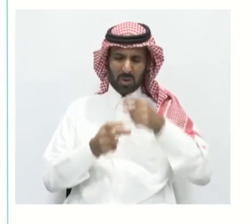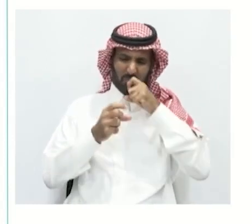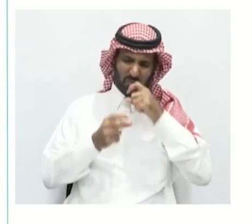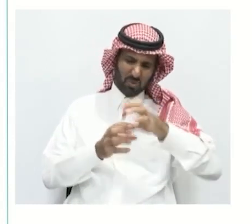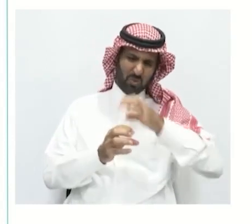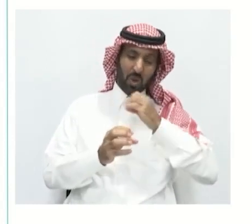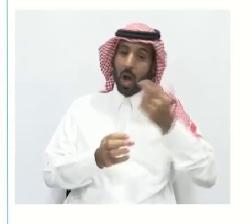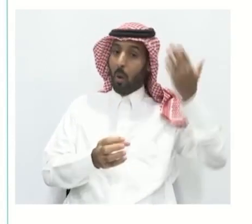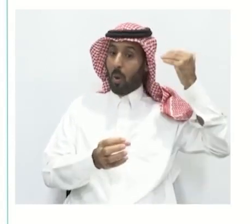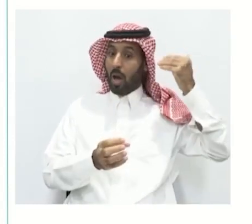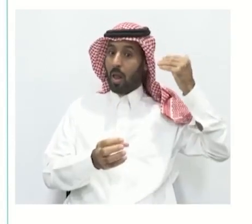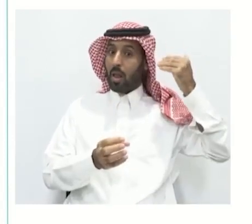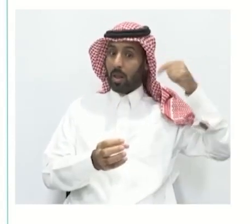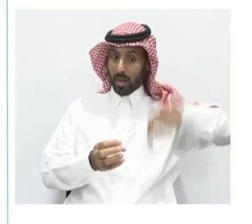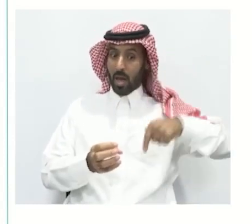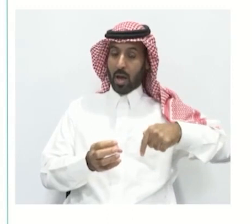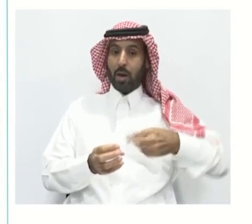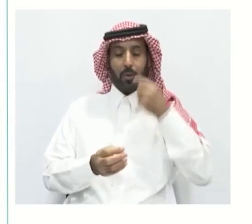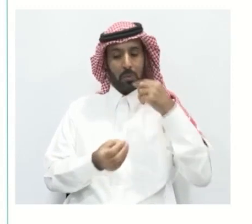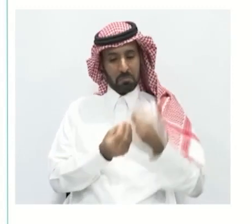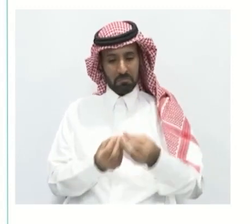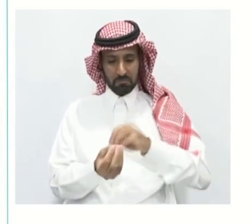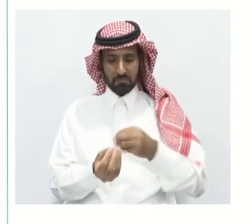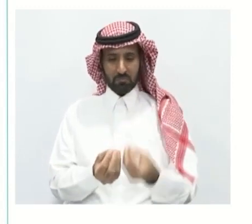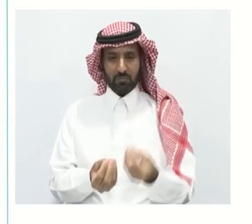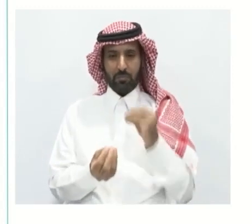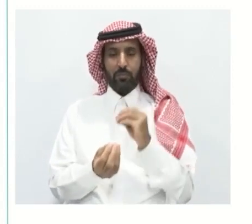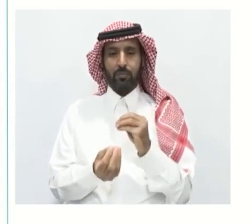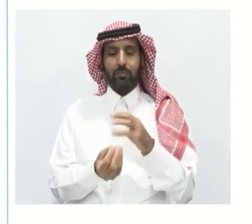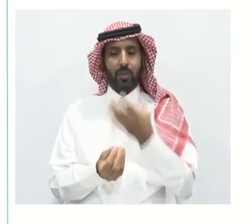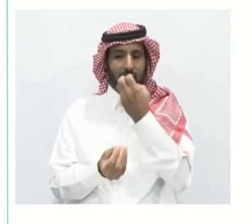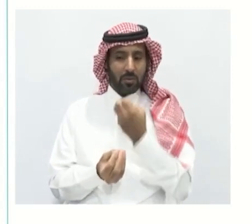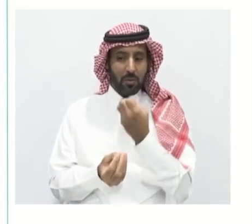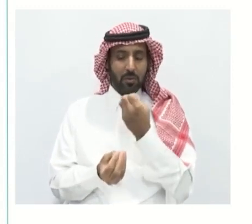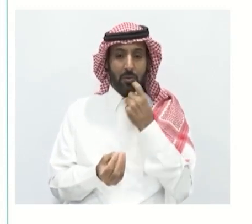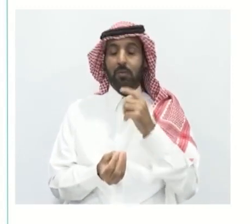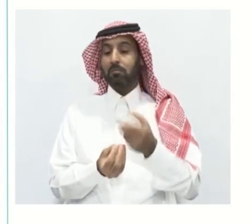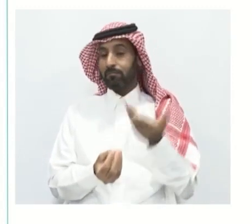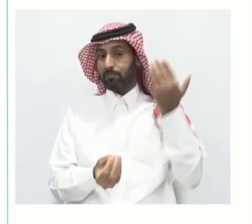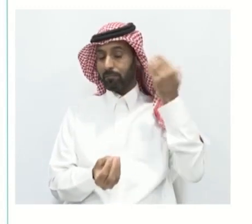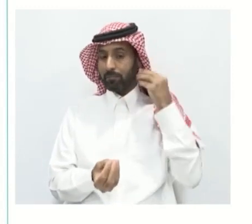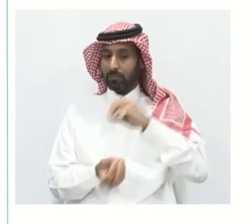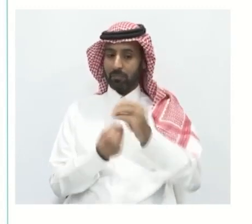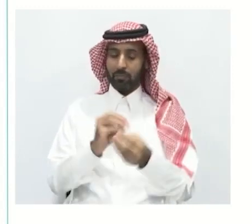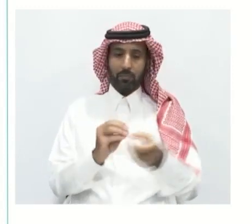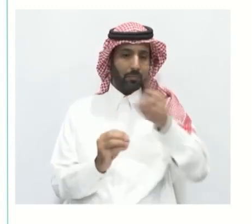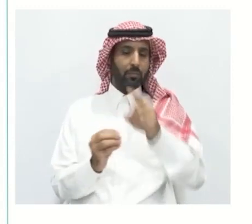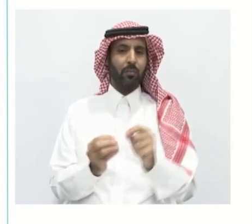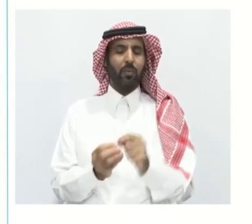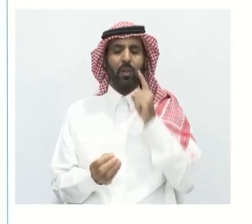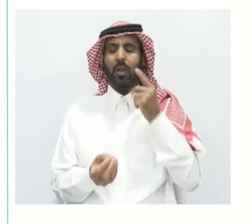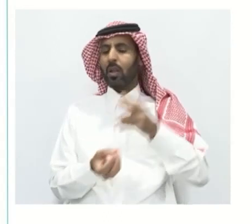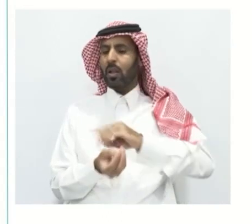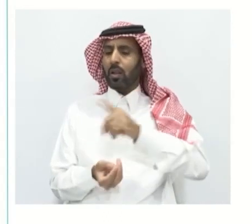past. Now he eats fruit instead. So give me, just like the previous question here, give